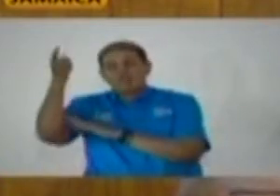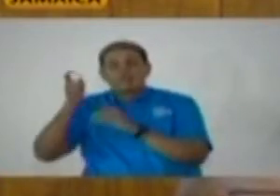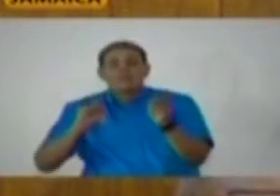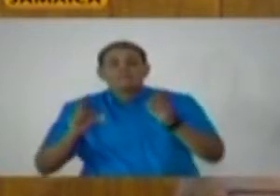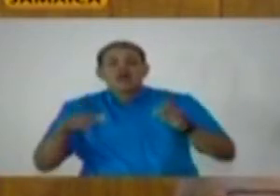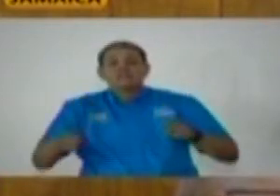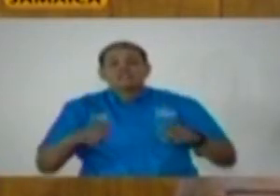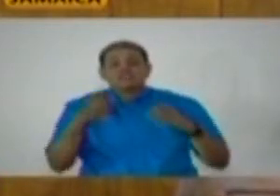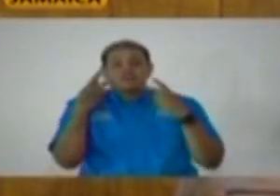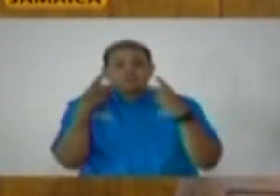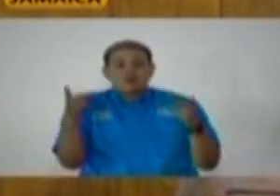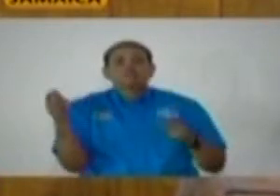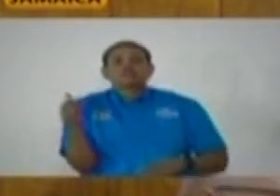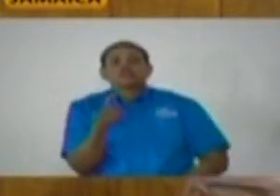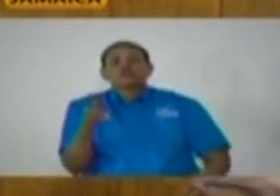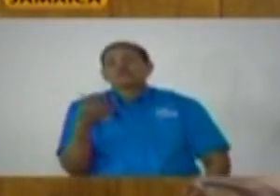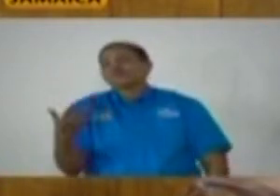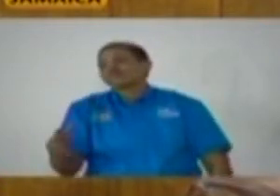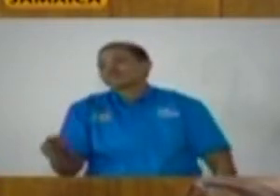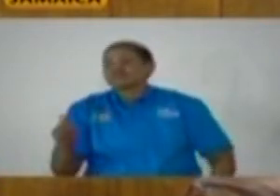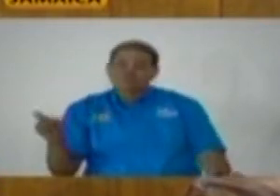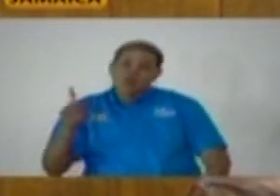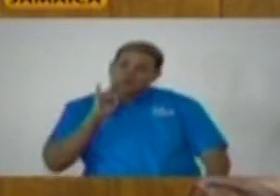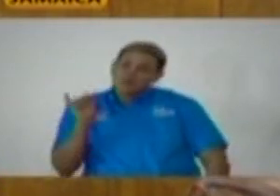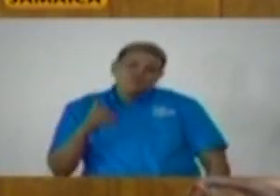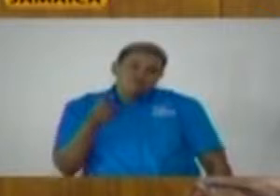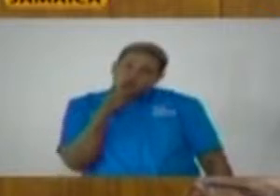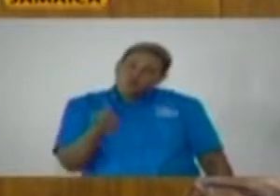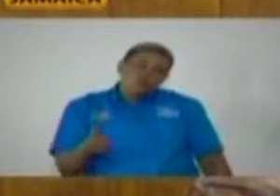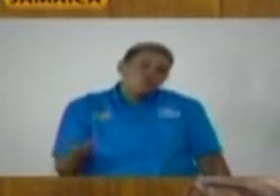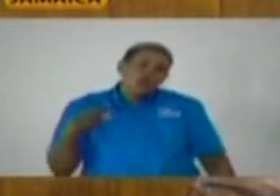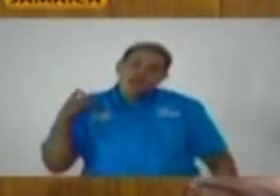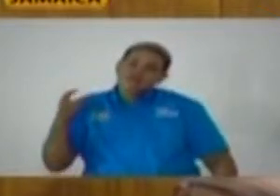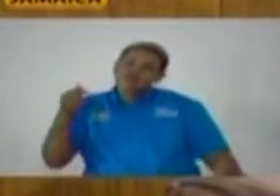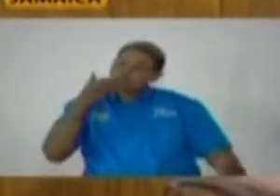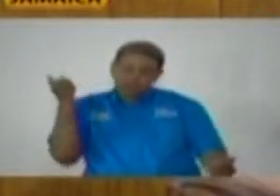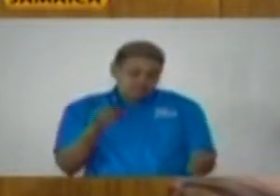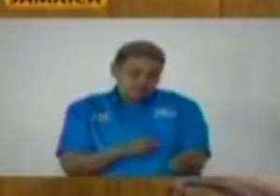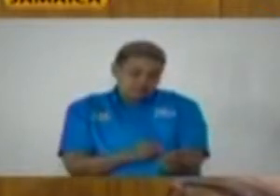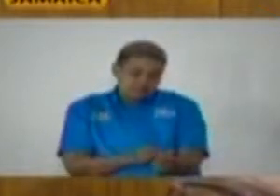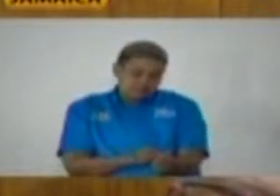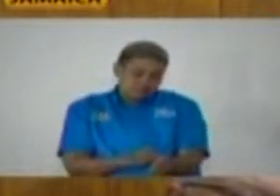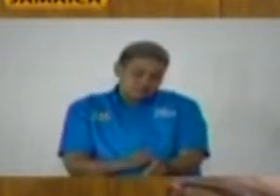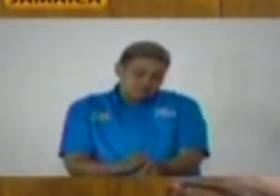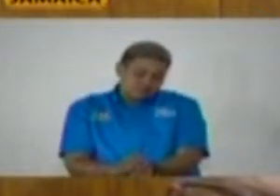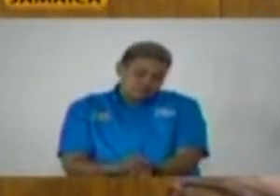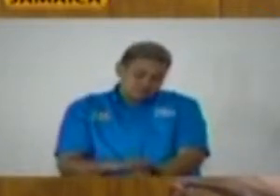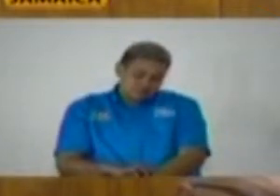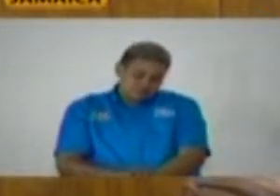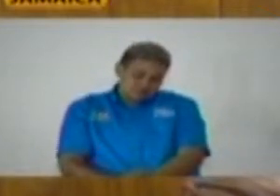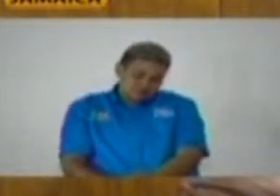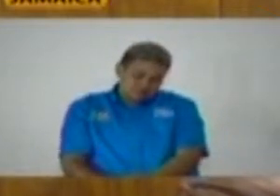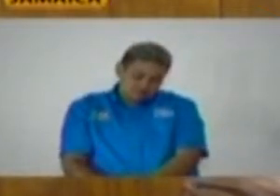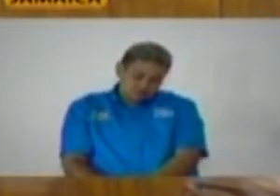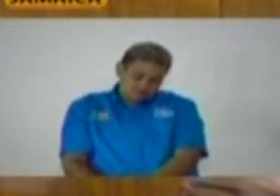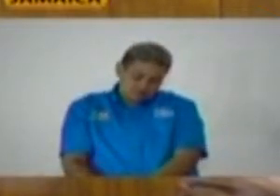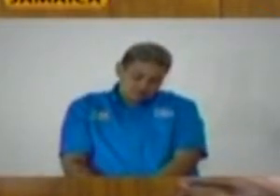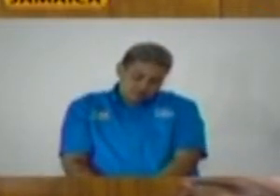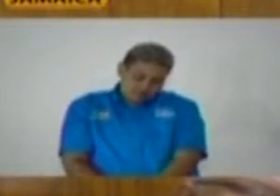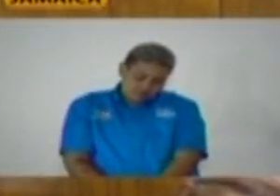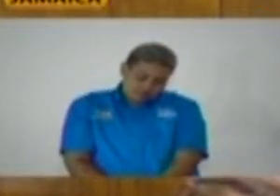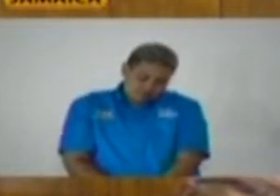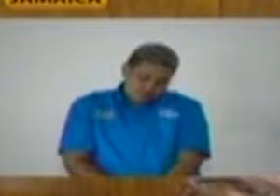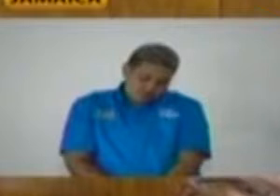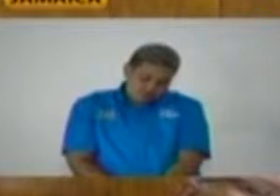managed public transportation. We have to do better. We have to do better. We have to do